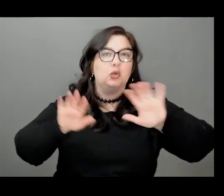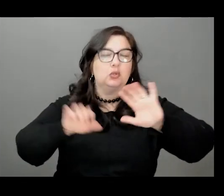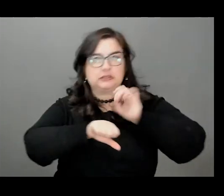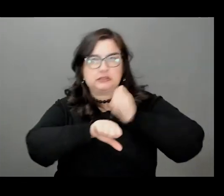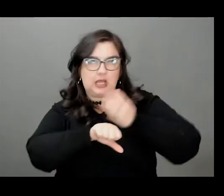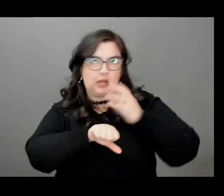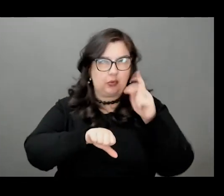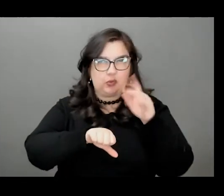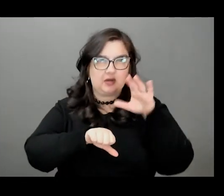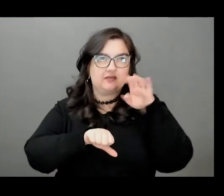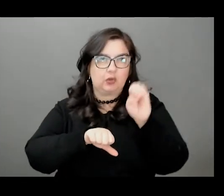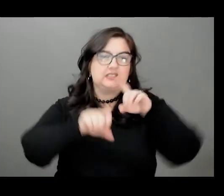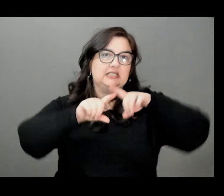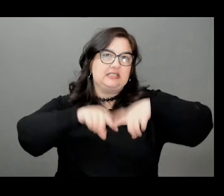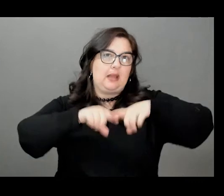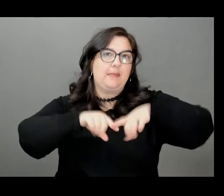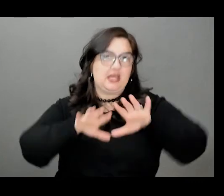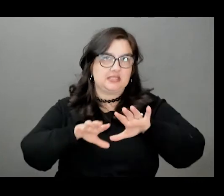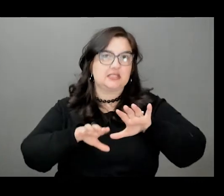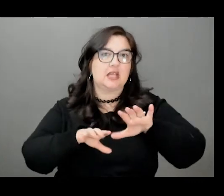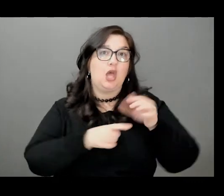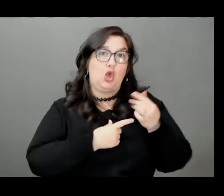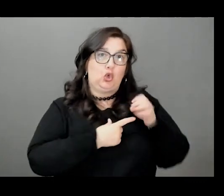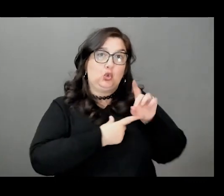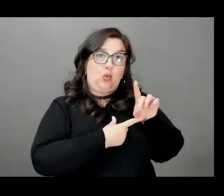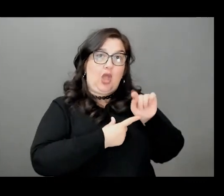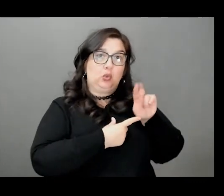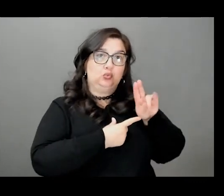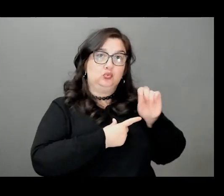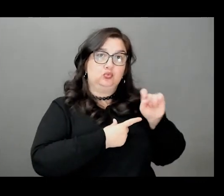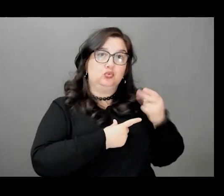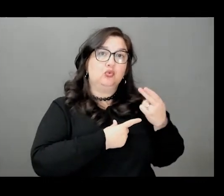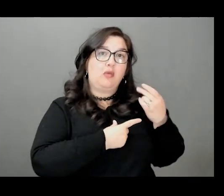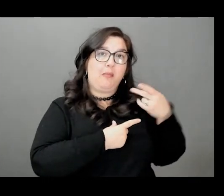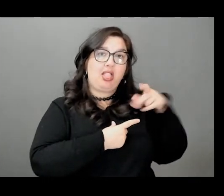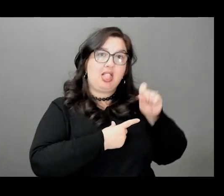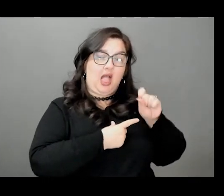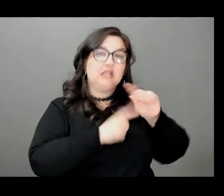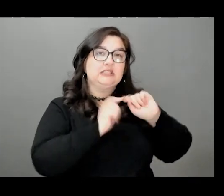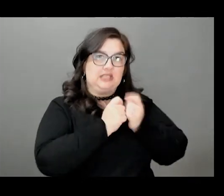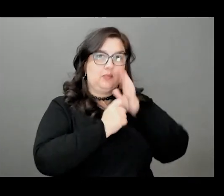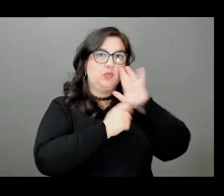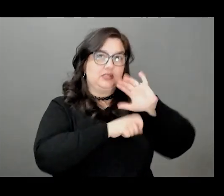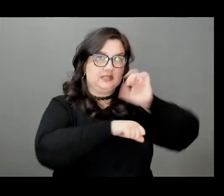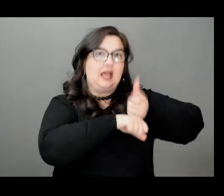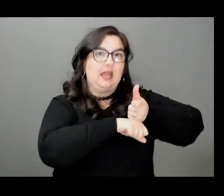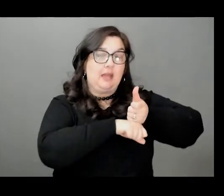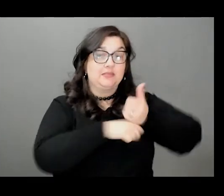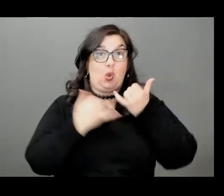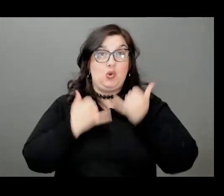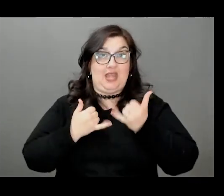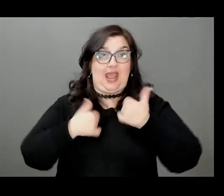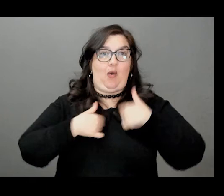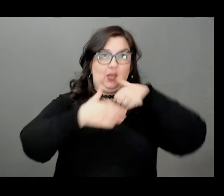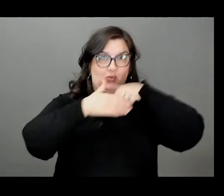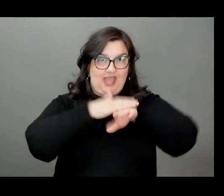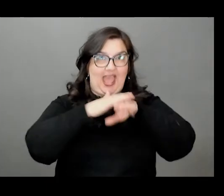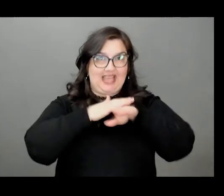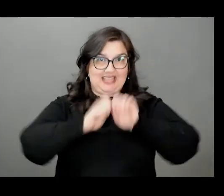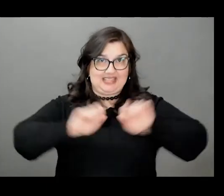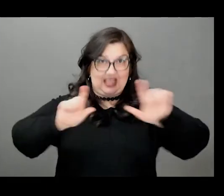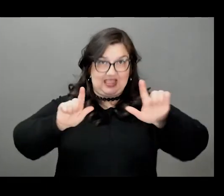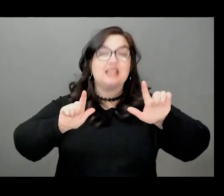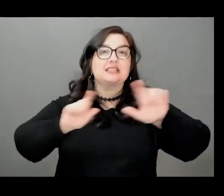vision use case might be entirely different from an NLP use case. So the Ground Truth Plus team does all that automatic routing at the back end. And